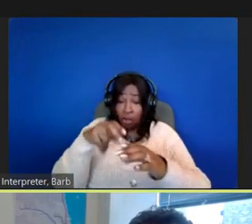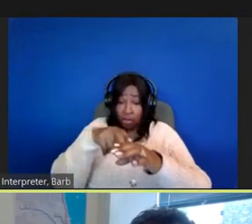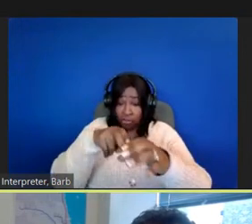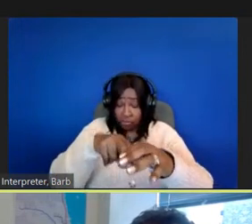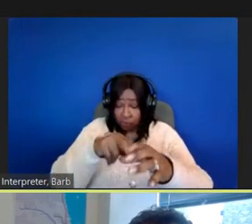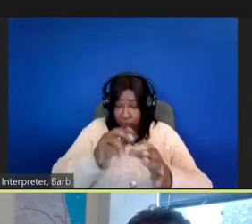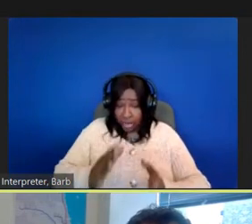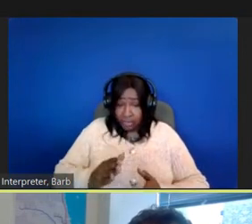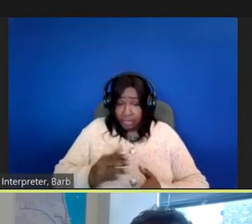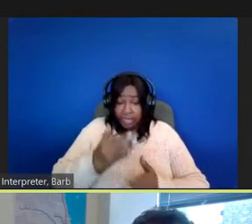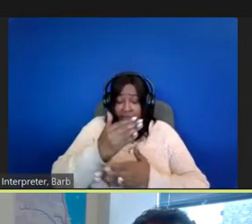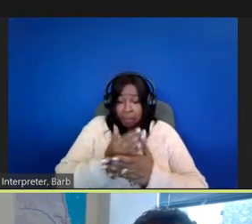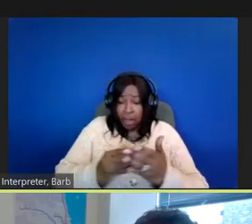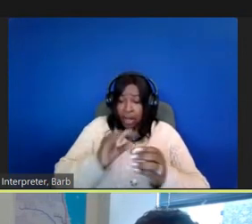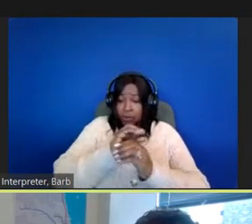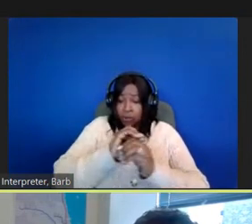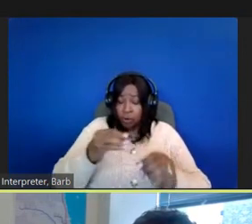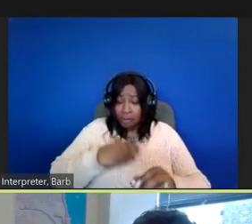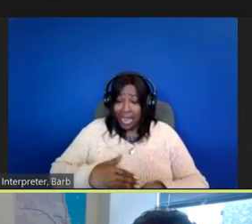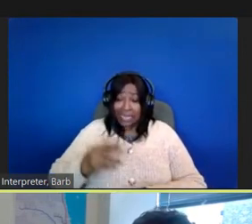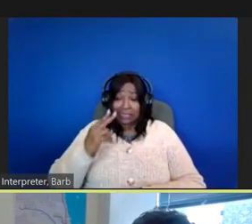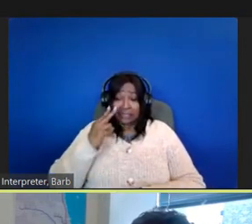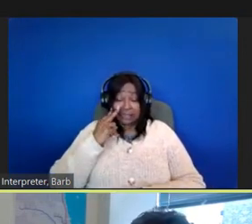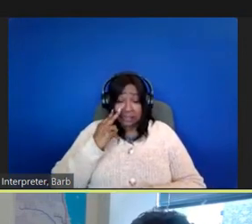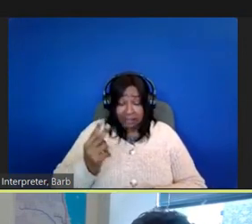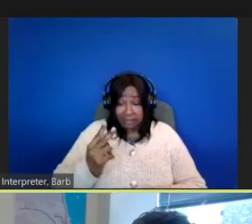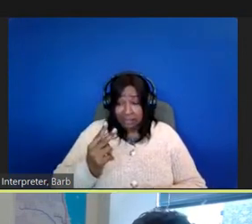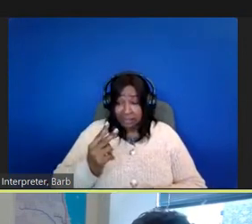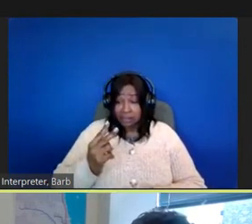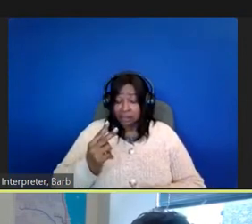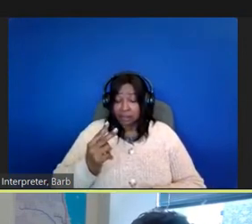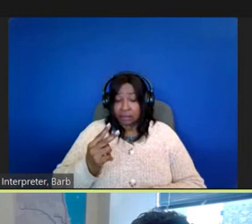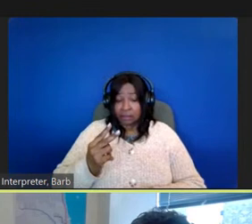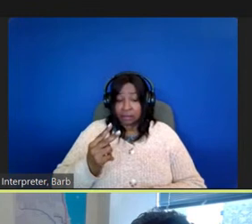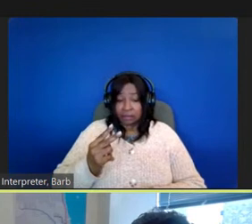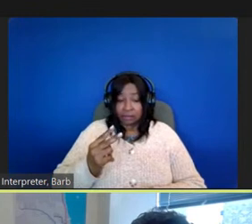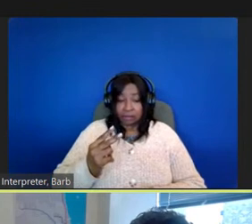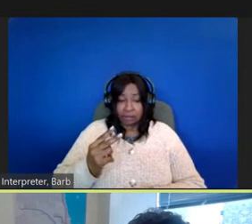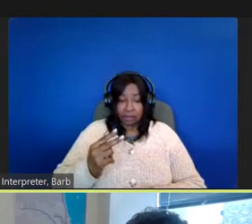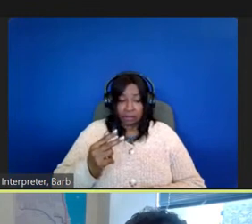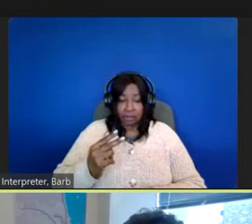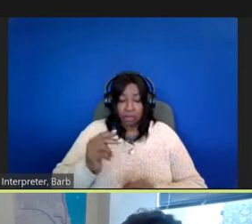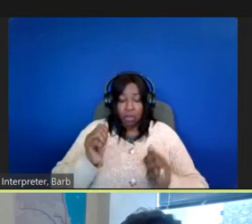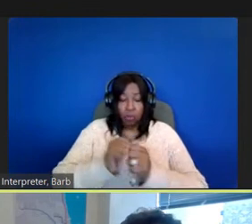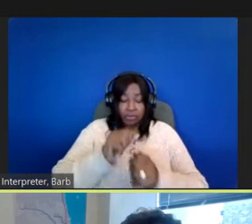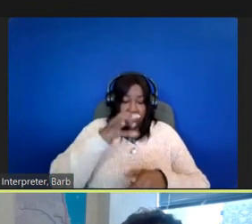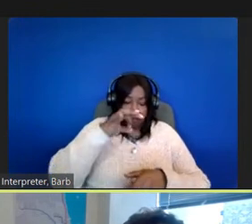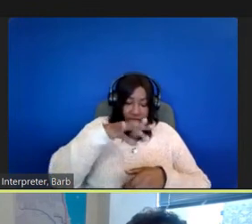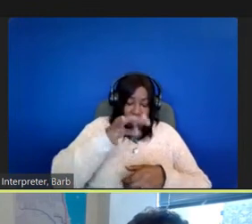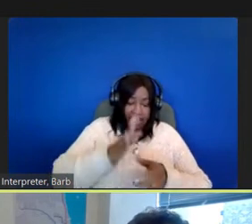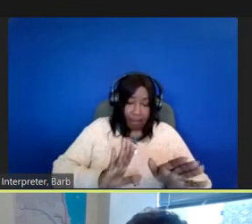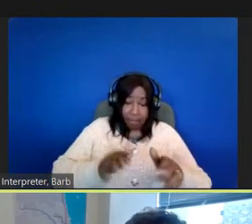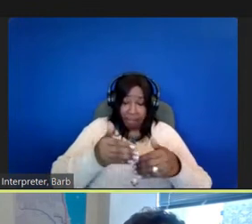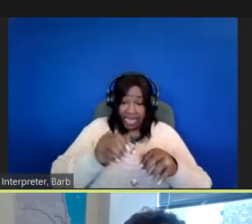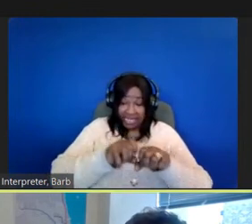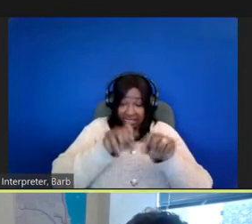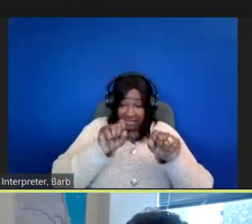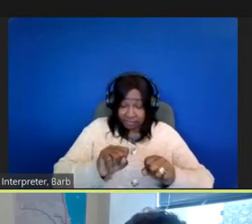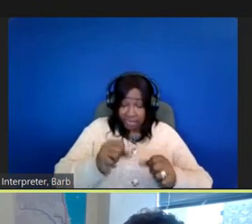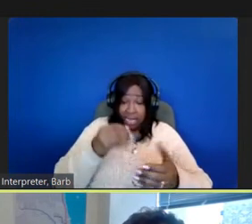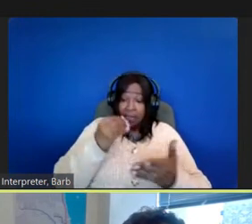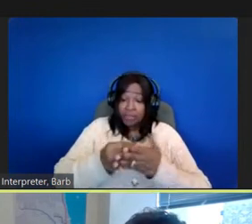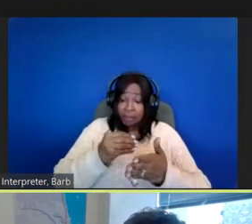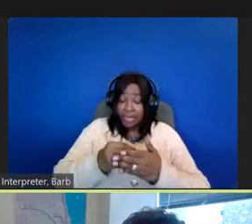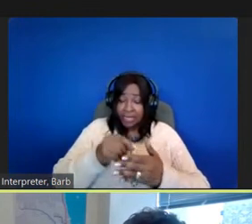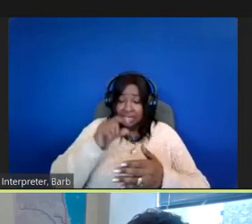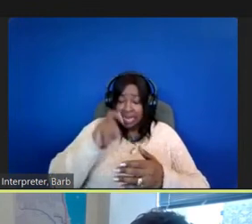The part that nobody ever sees with a fare box system is that money then has to be